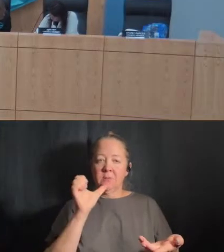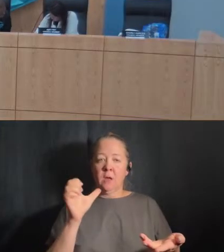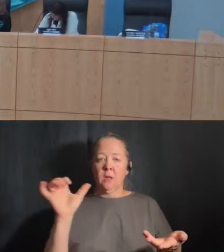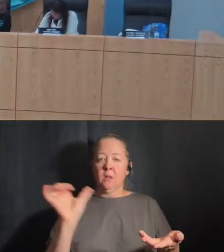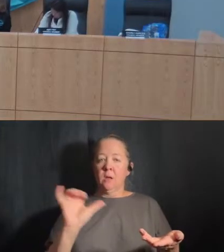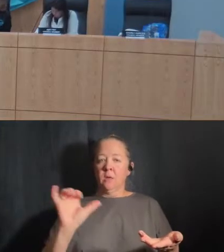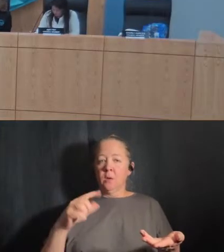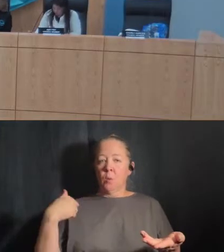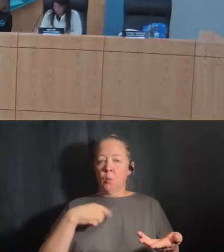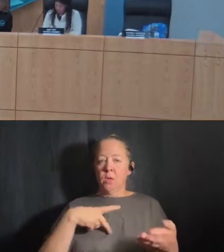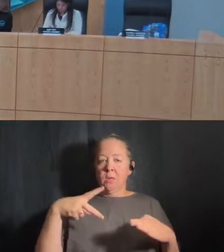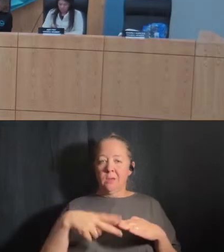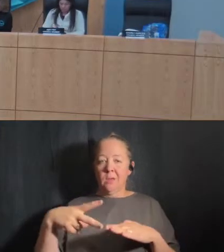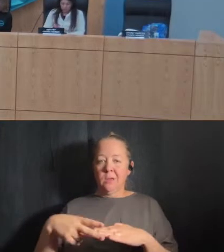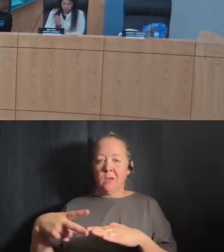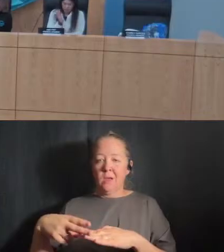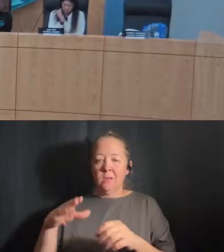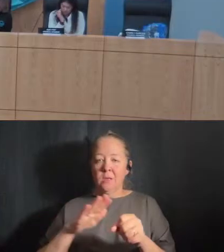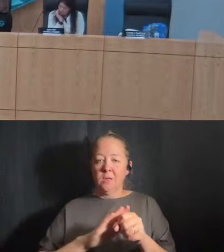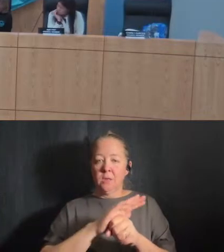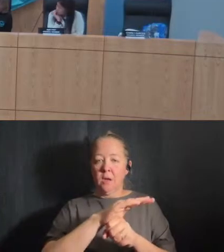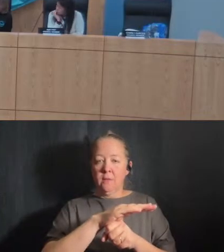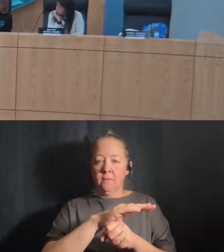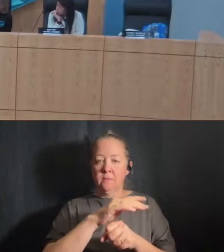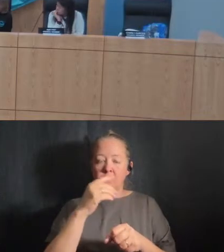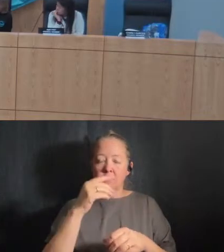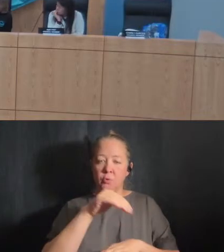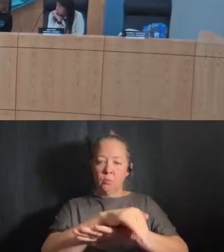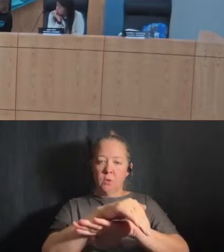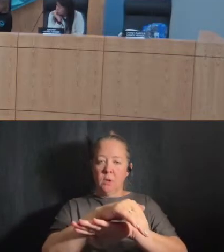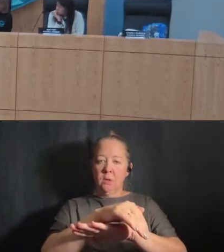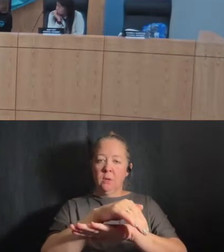It's not like we cut enough tonight that would